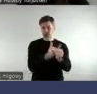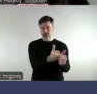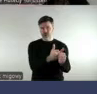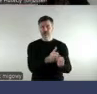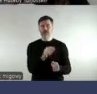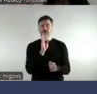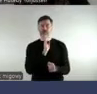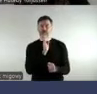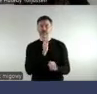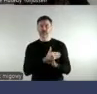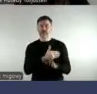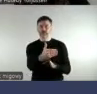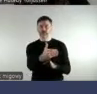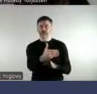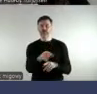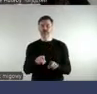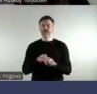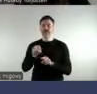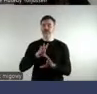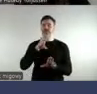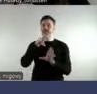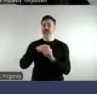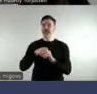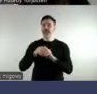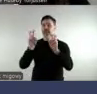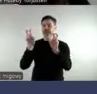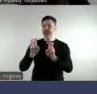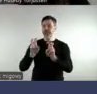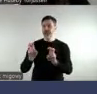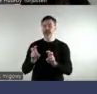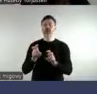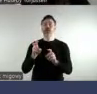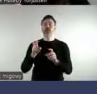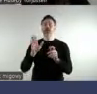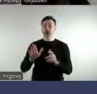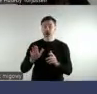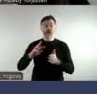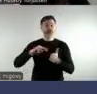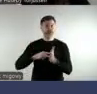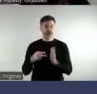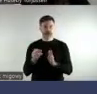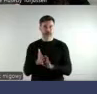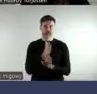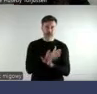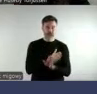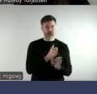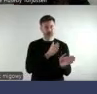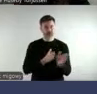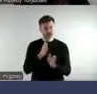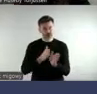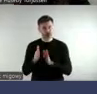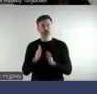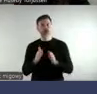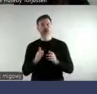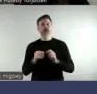analysis, to develop emergency plans, to holding exercises and evaluate. So the supervision consists of the